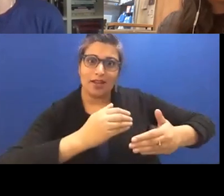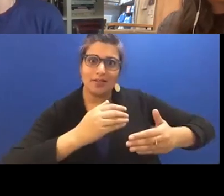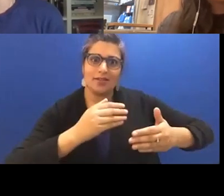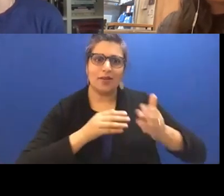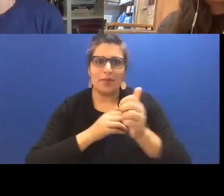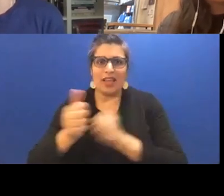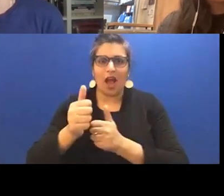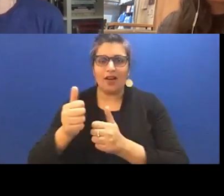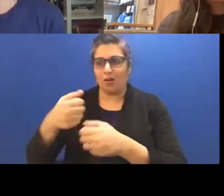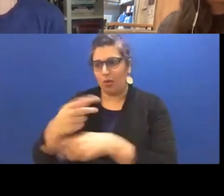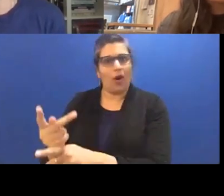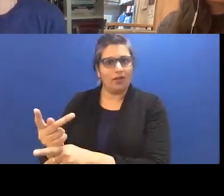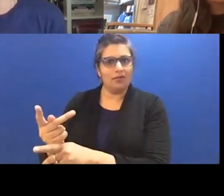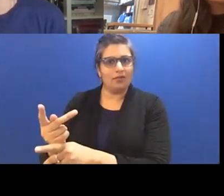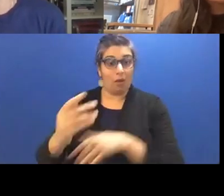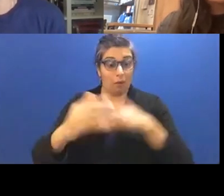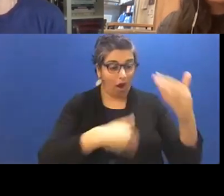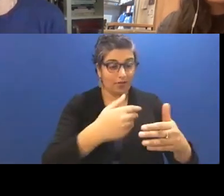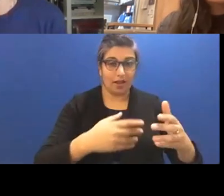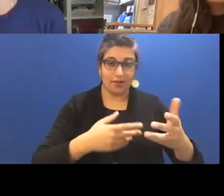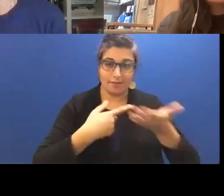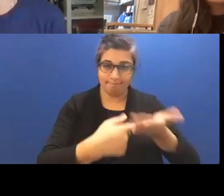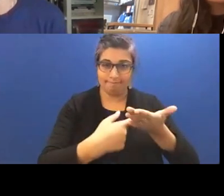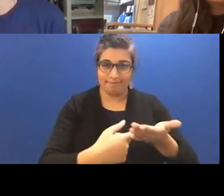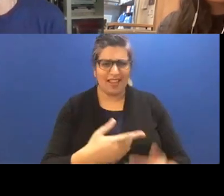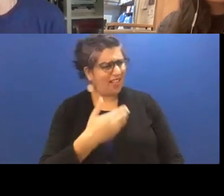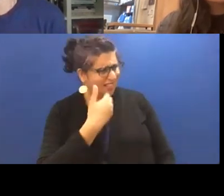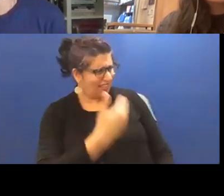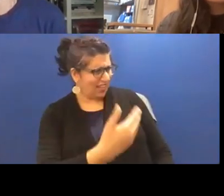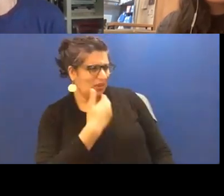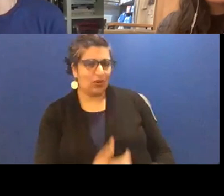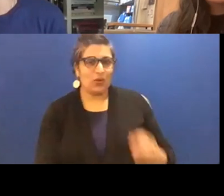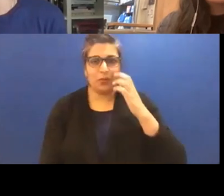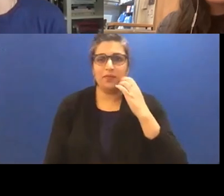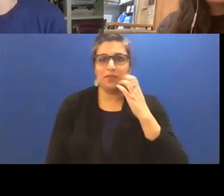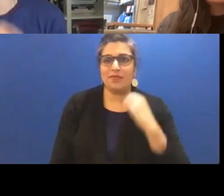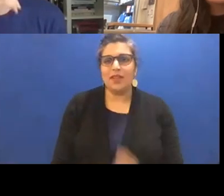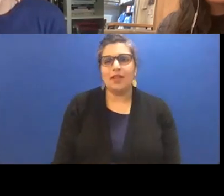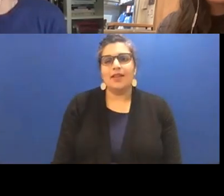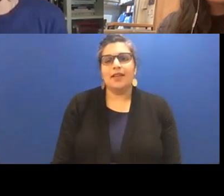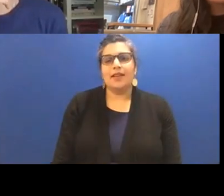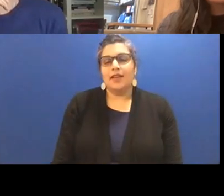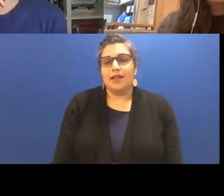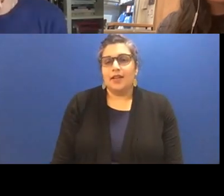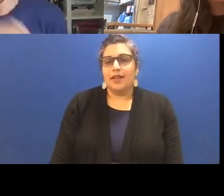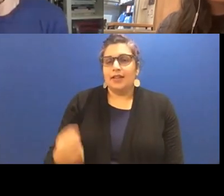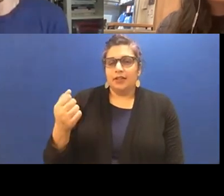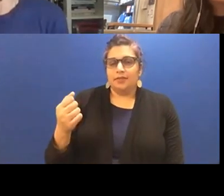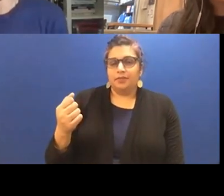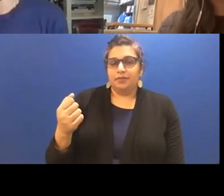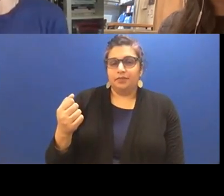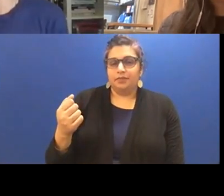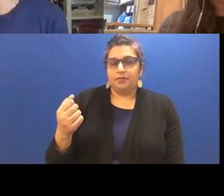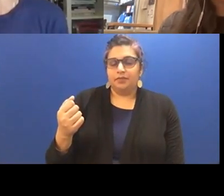craft conversations. Yeah, thank you for that. I wanted to say something that